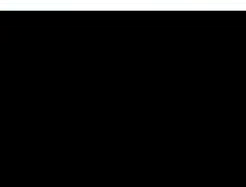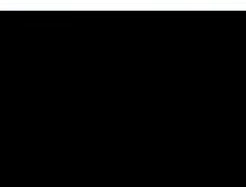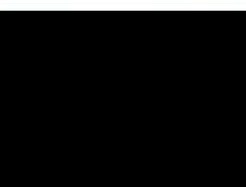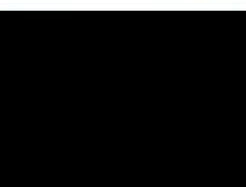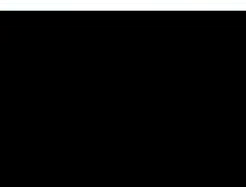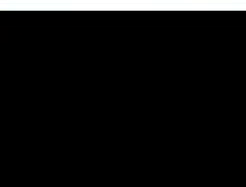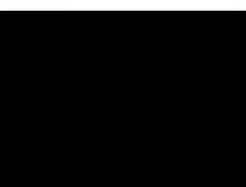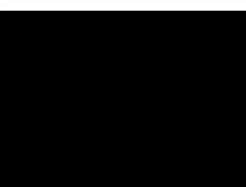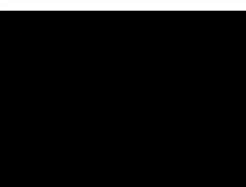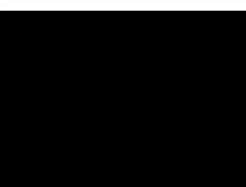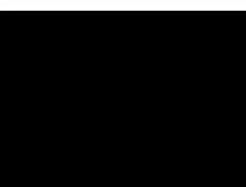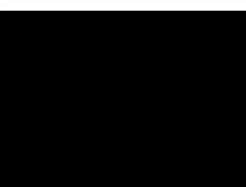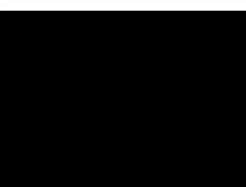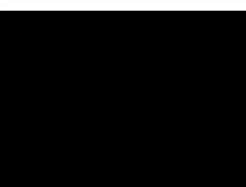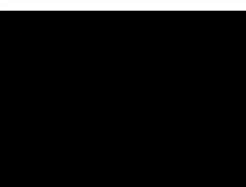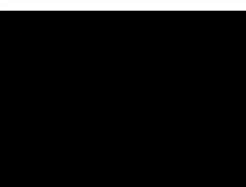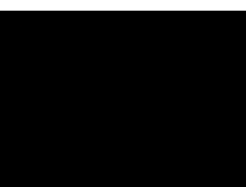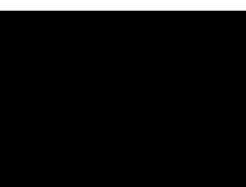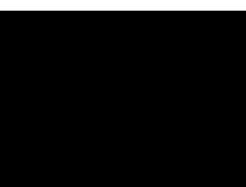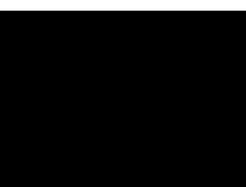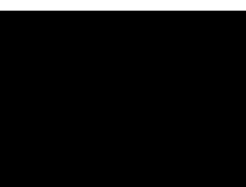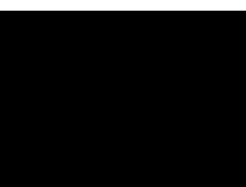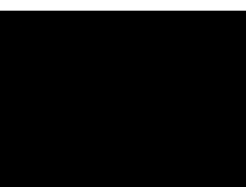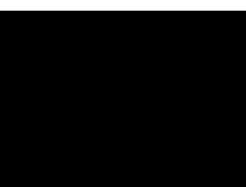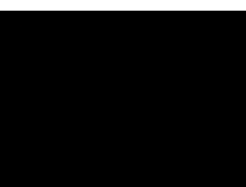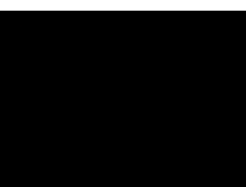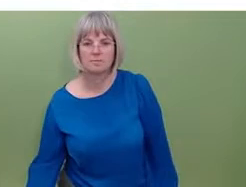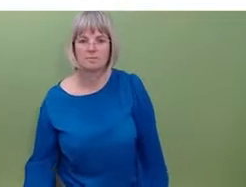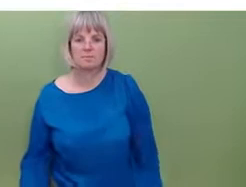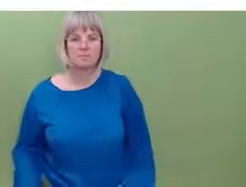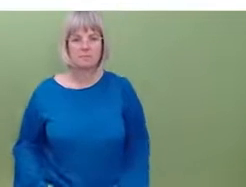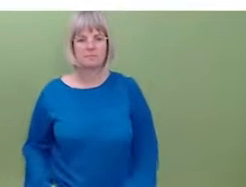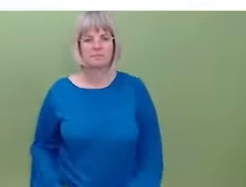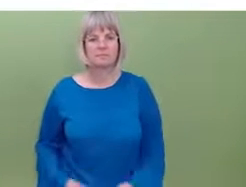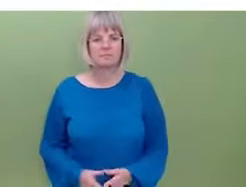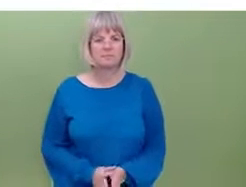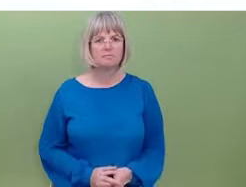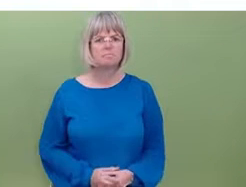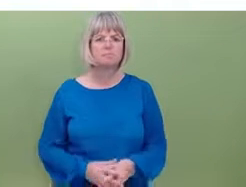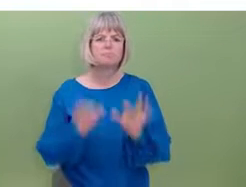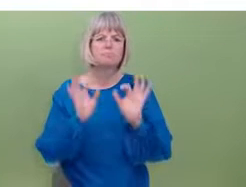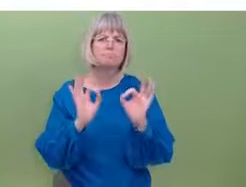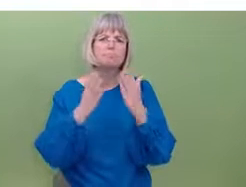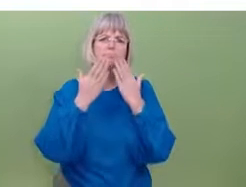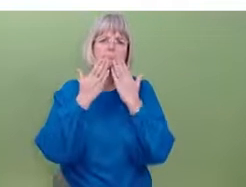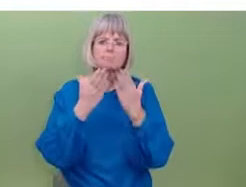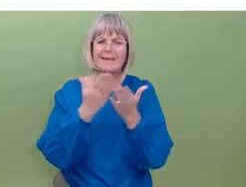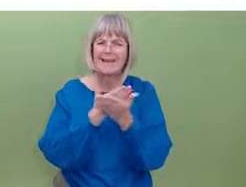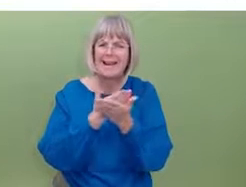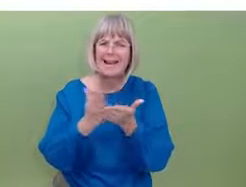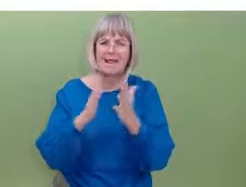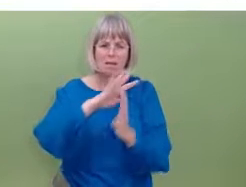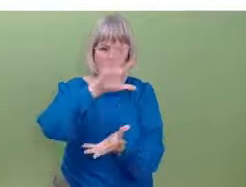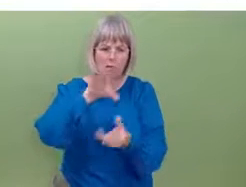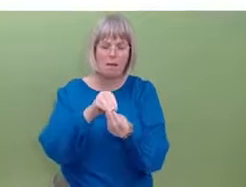Wonderful. Thank you so much, Holly. That was such a clear presentation that really summarised